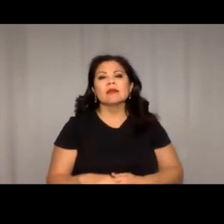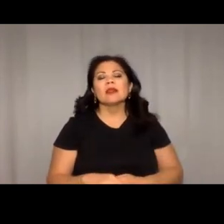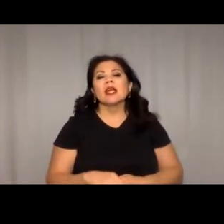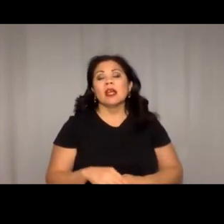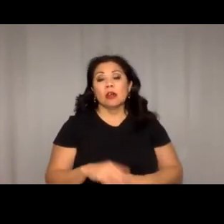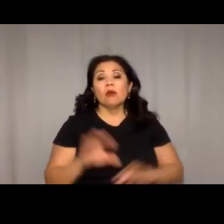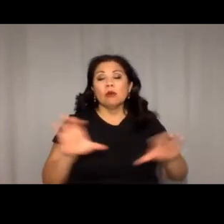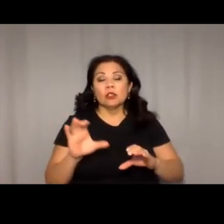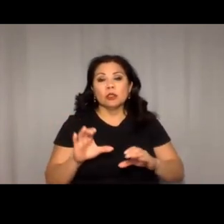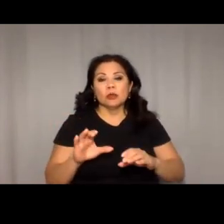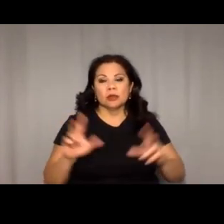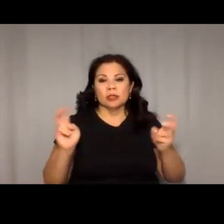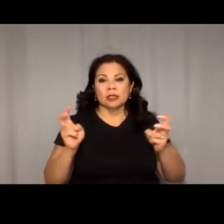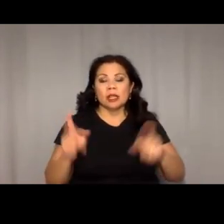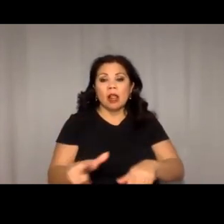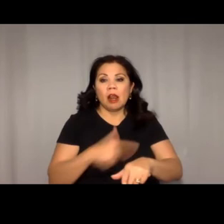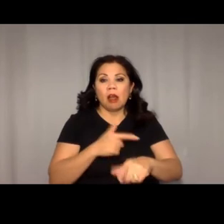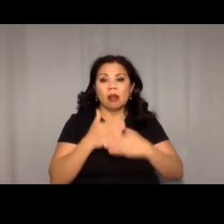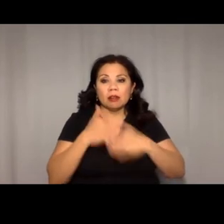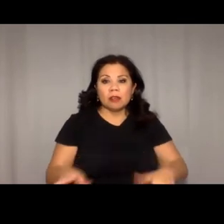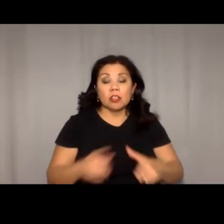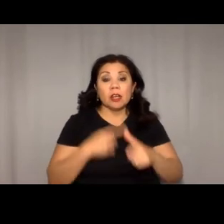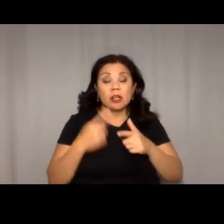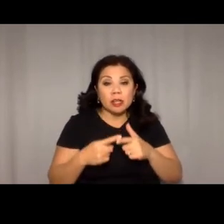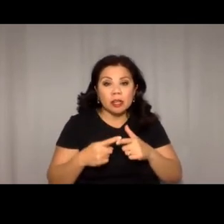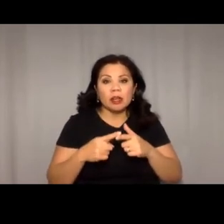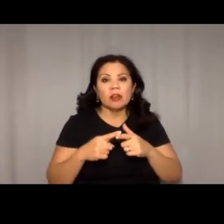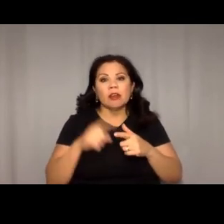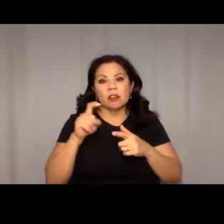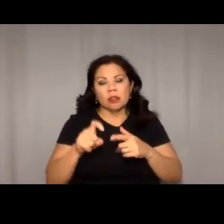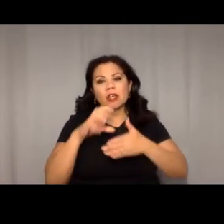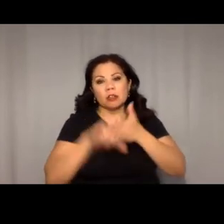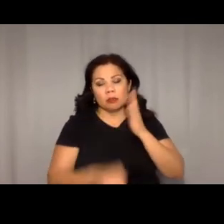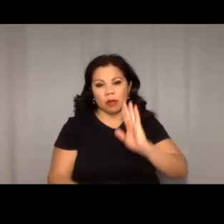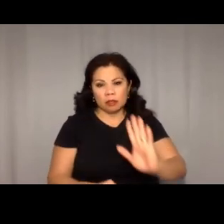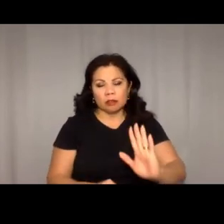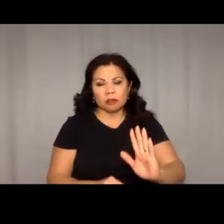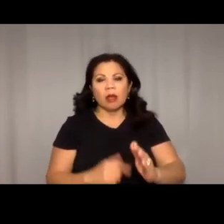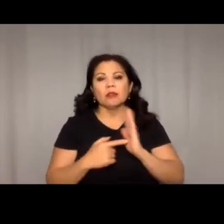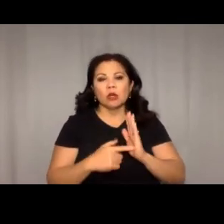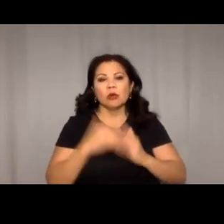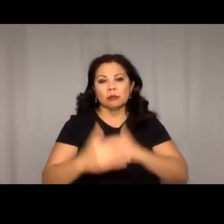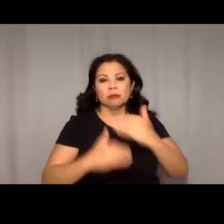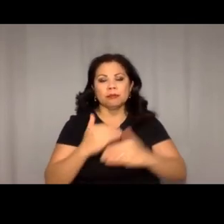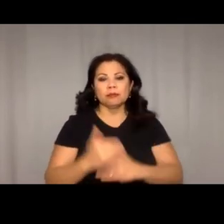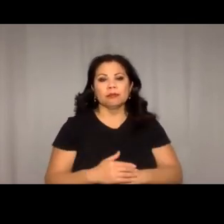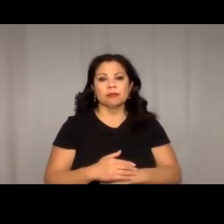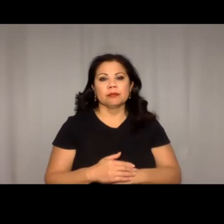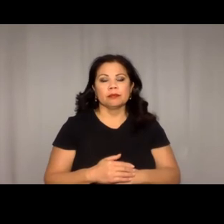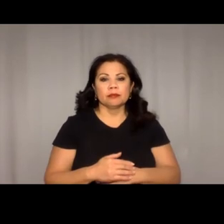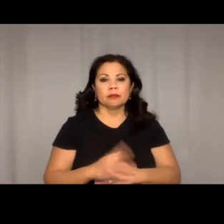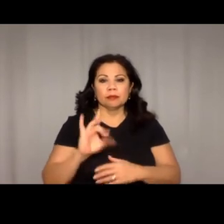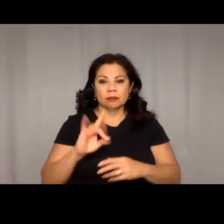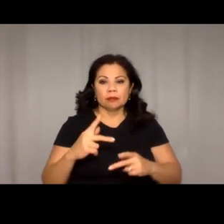you're going to do long division up until you subtract. Right, so let me do it step by step. 5 goes into 8